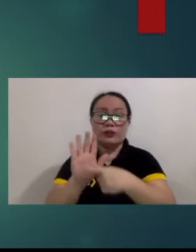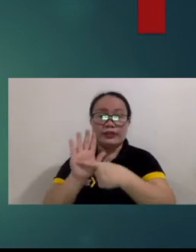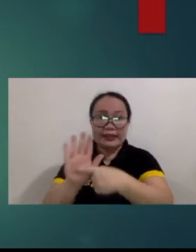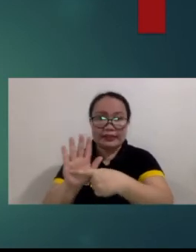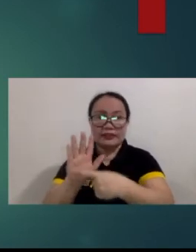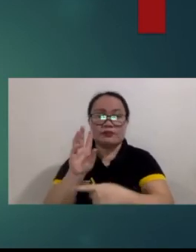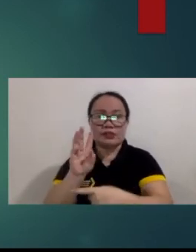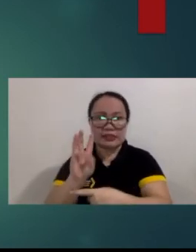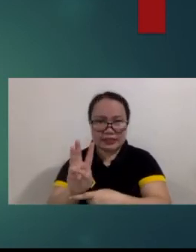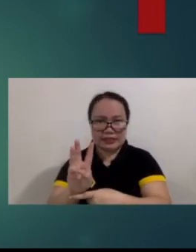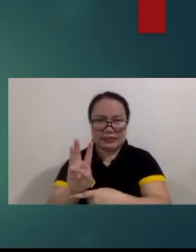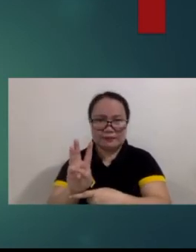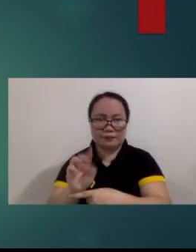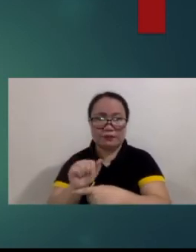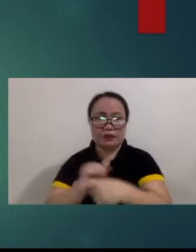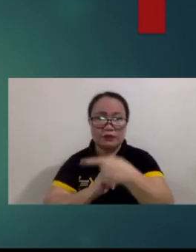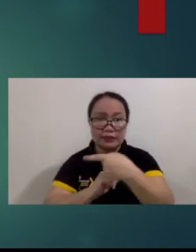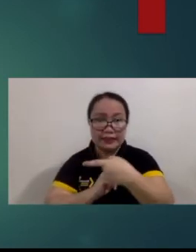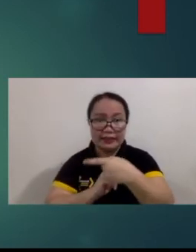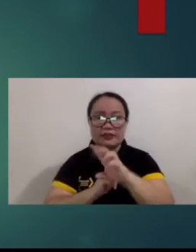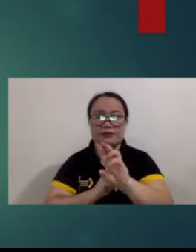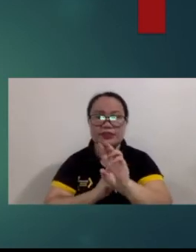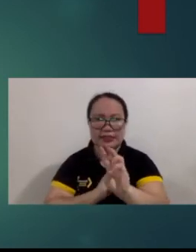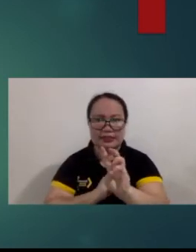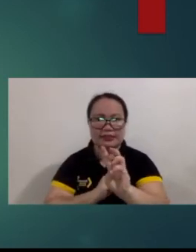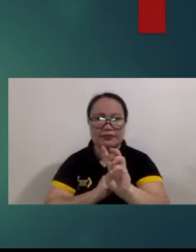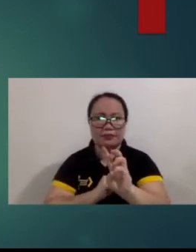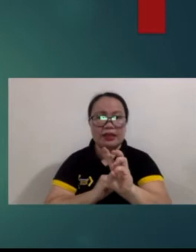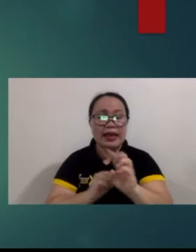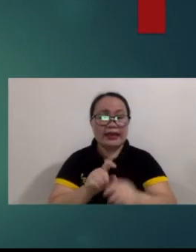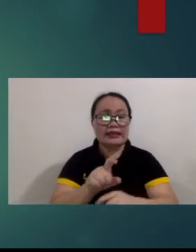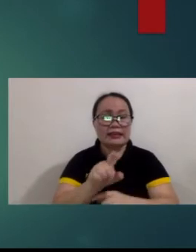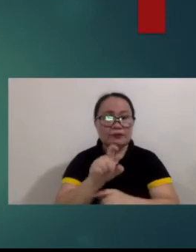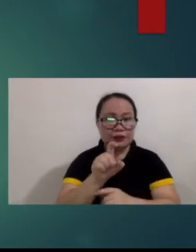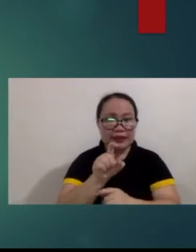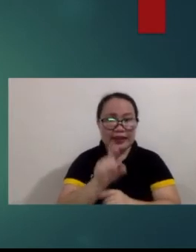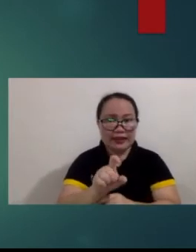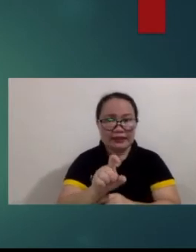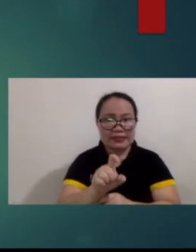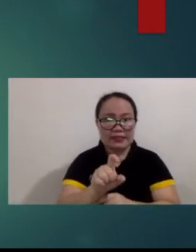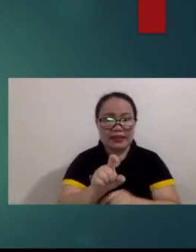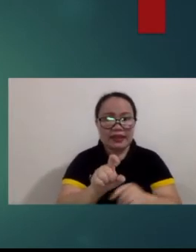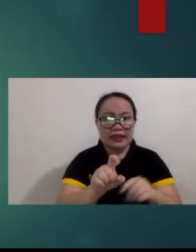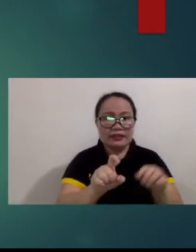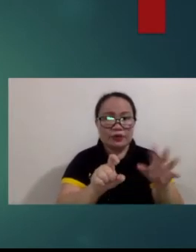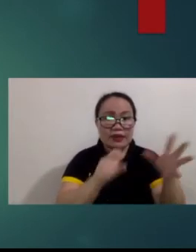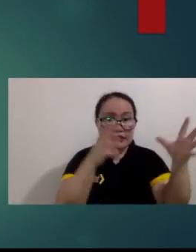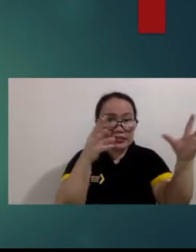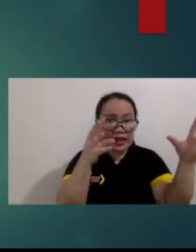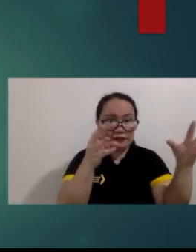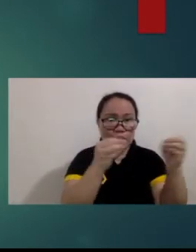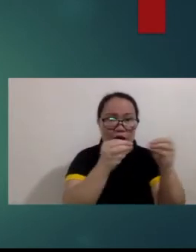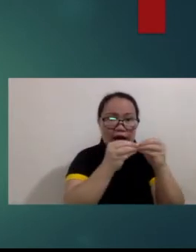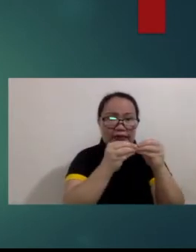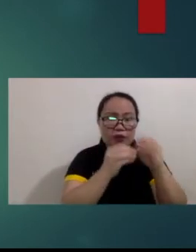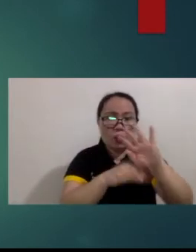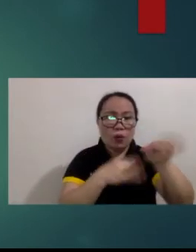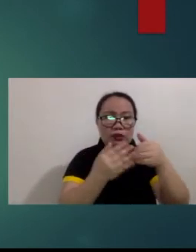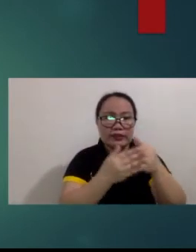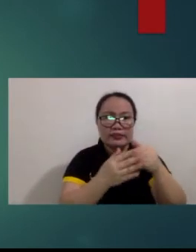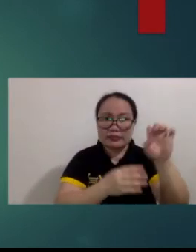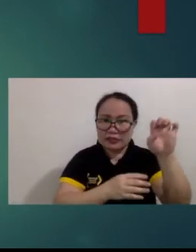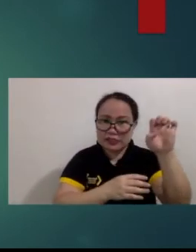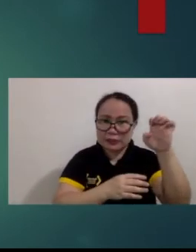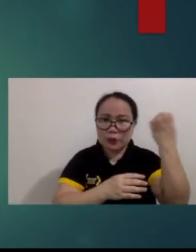to negative 6 or negative 6. And then for the x, you just have to add